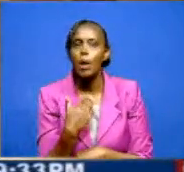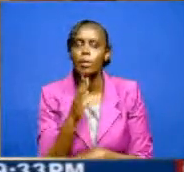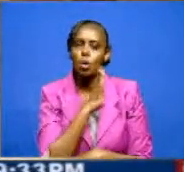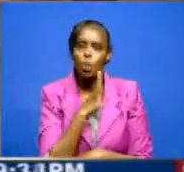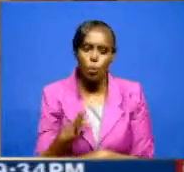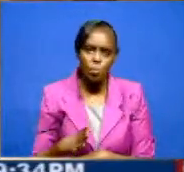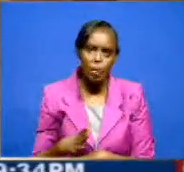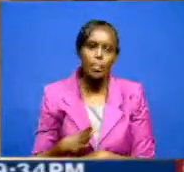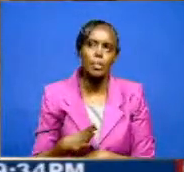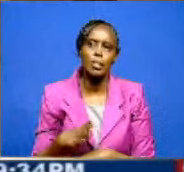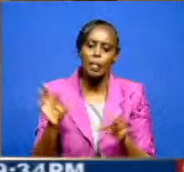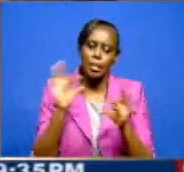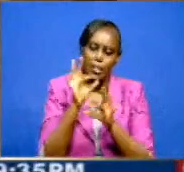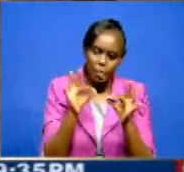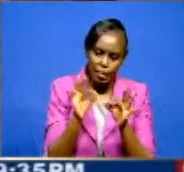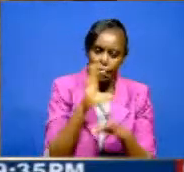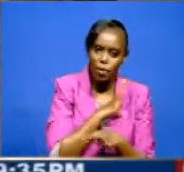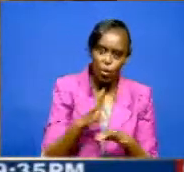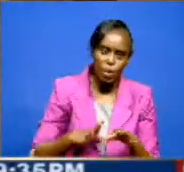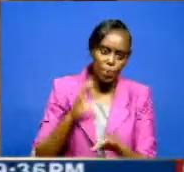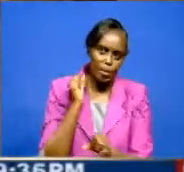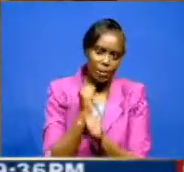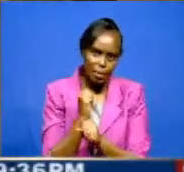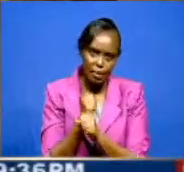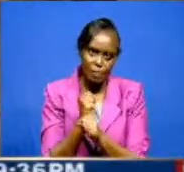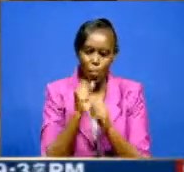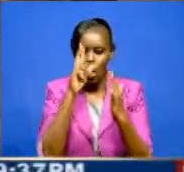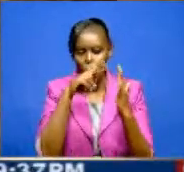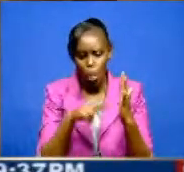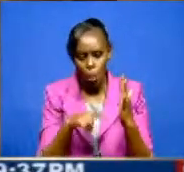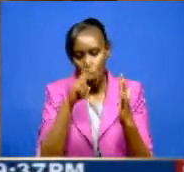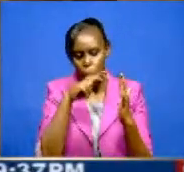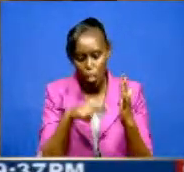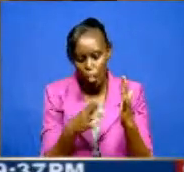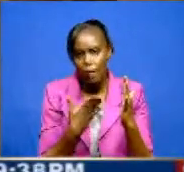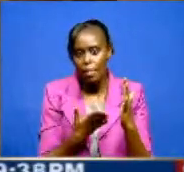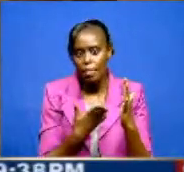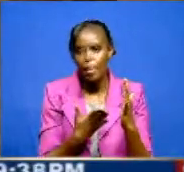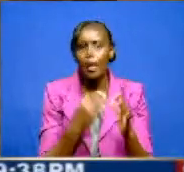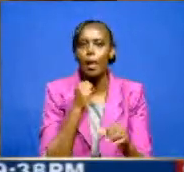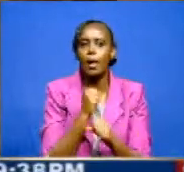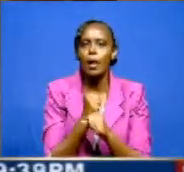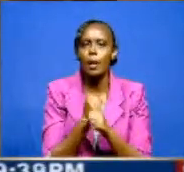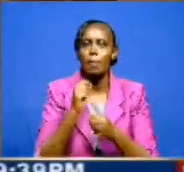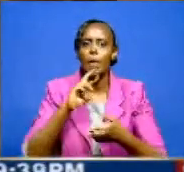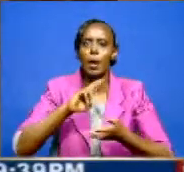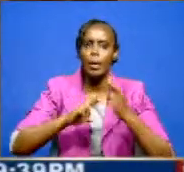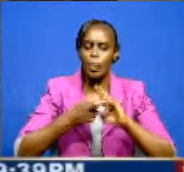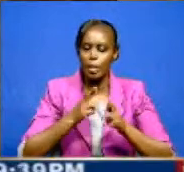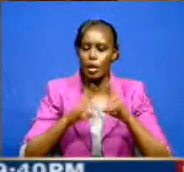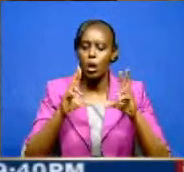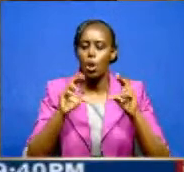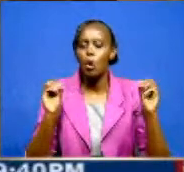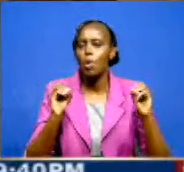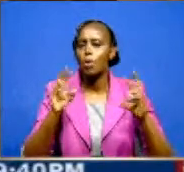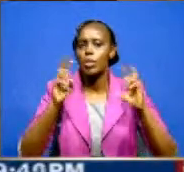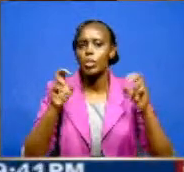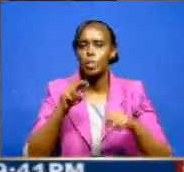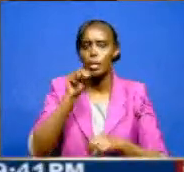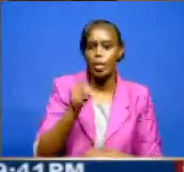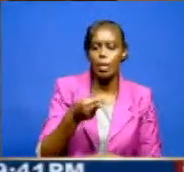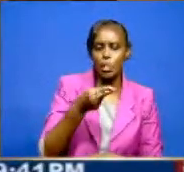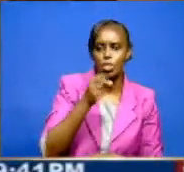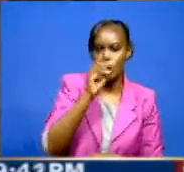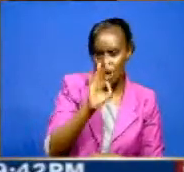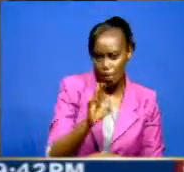committee, not the specific committee for labor, to look into these things because they are really labor-related and not issue of because NHIF is there